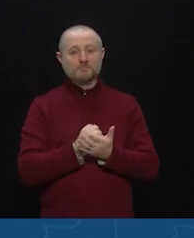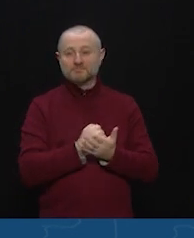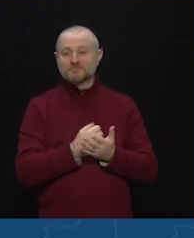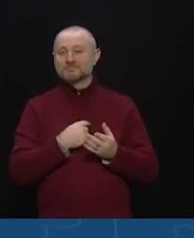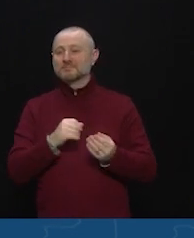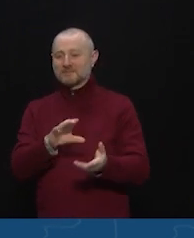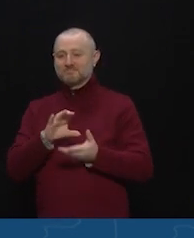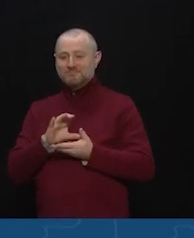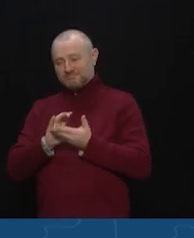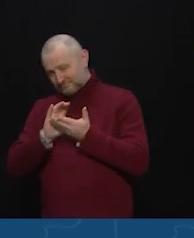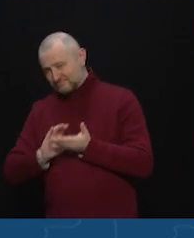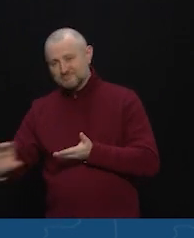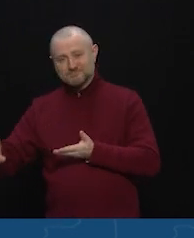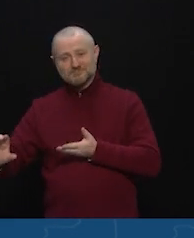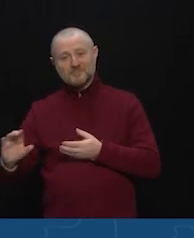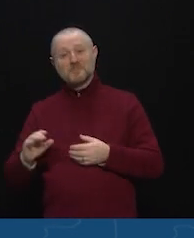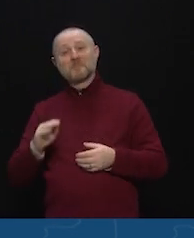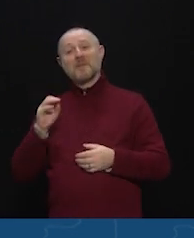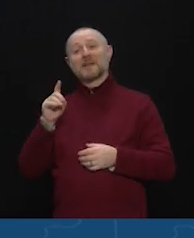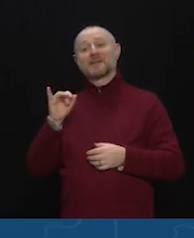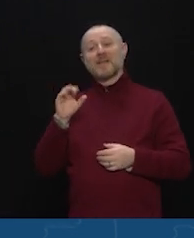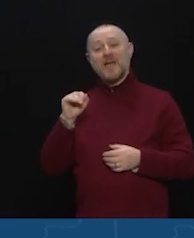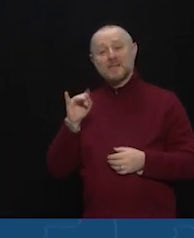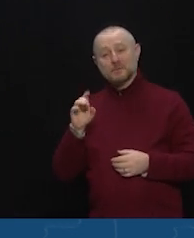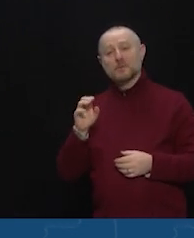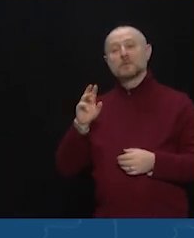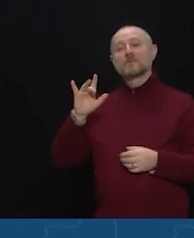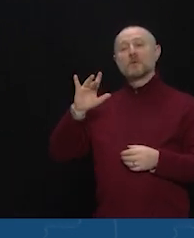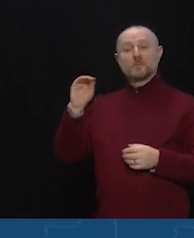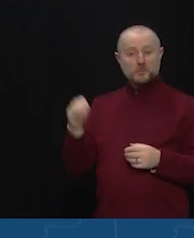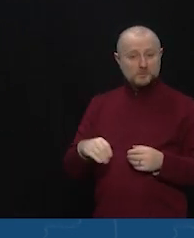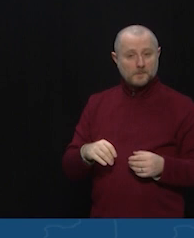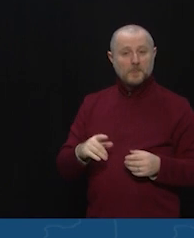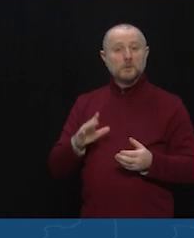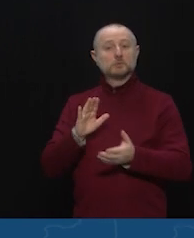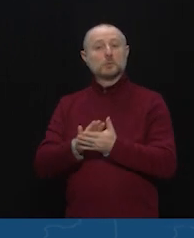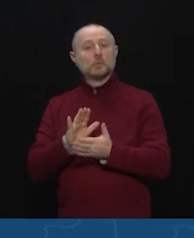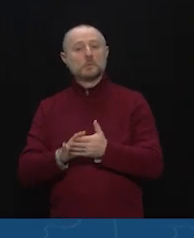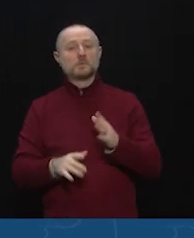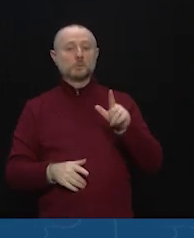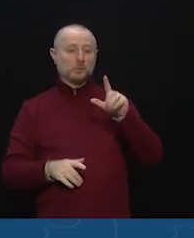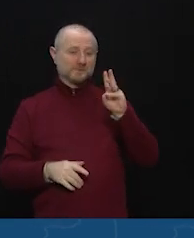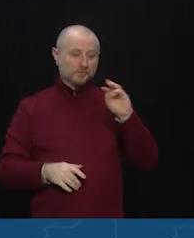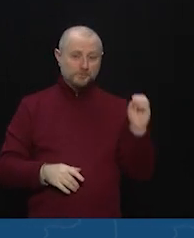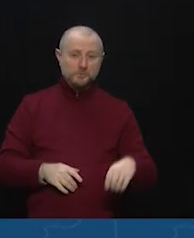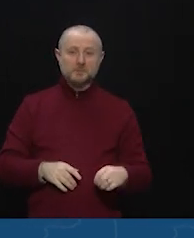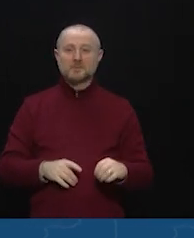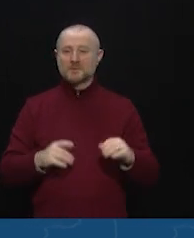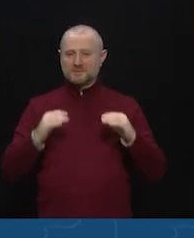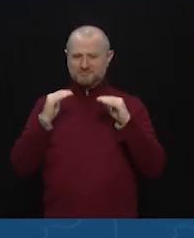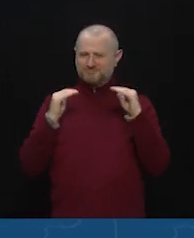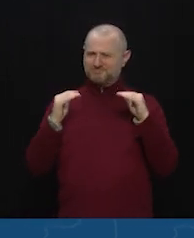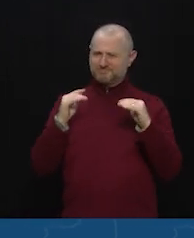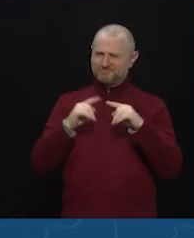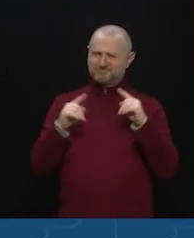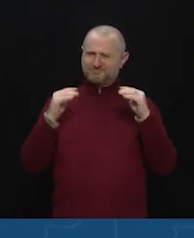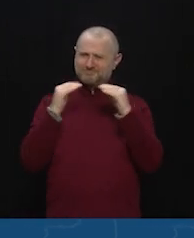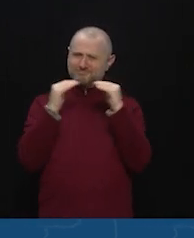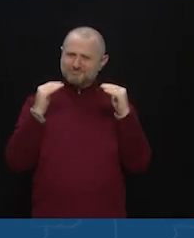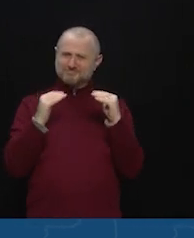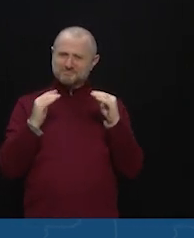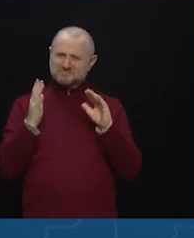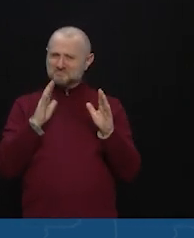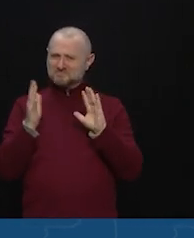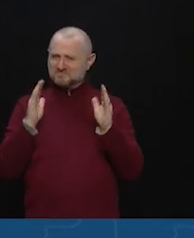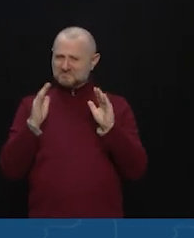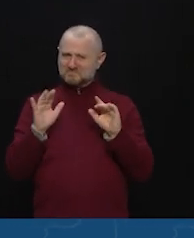see Medicaid at about 25%, school aid at about 26%, so almost even between the two.